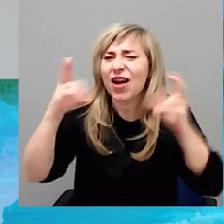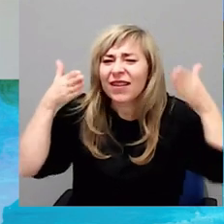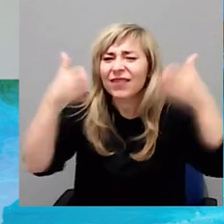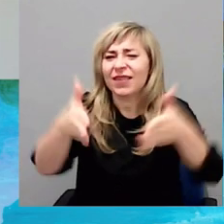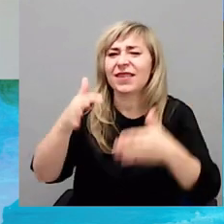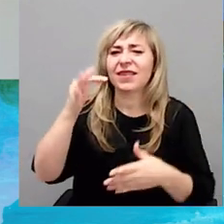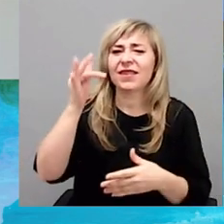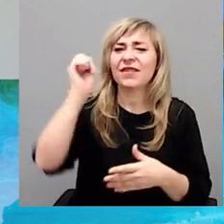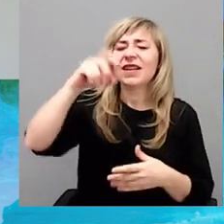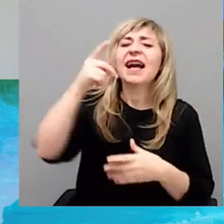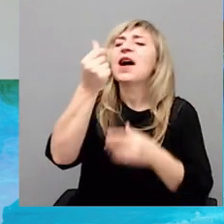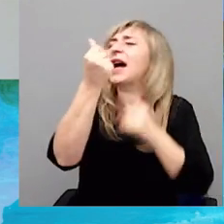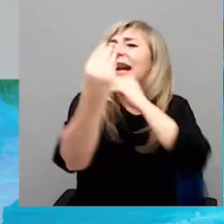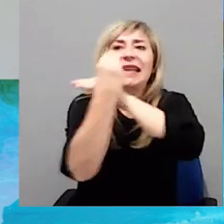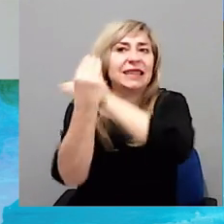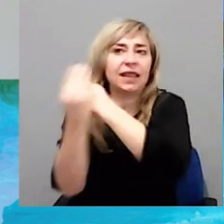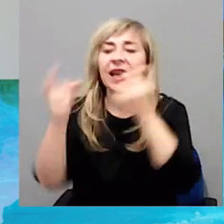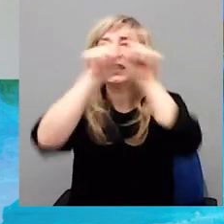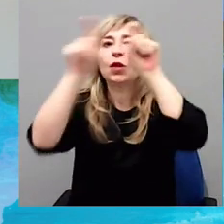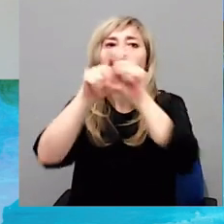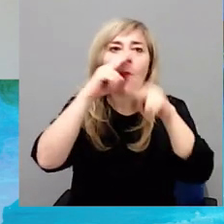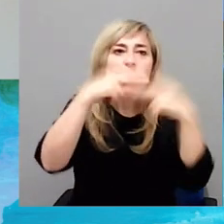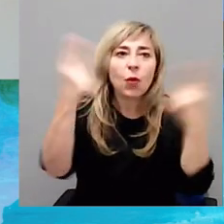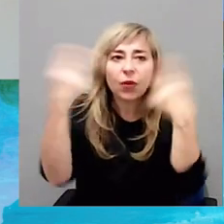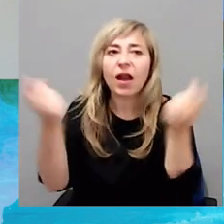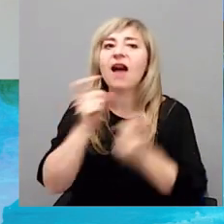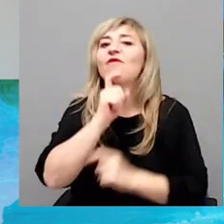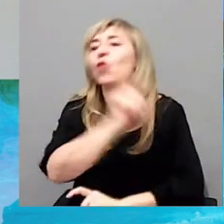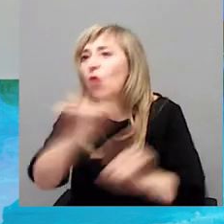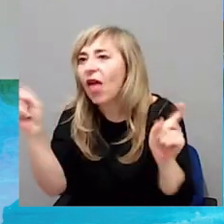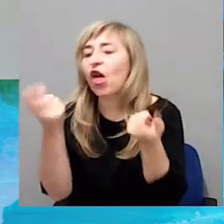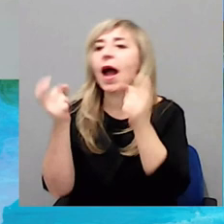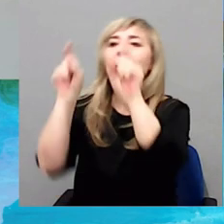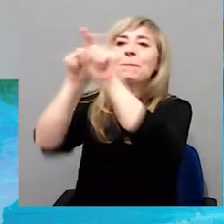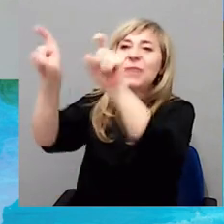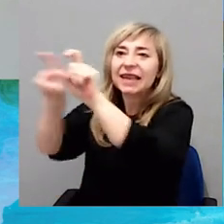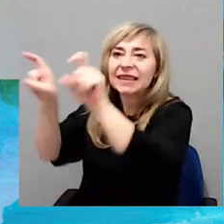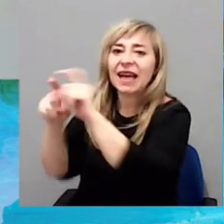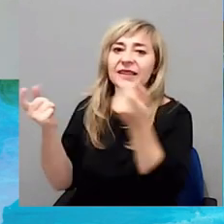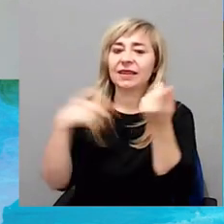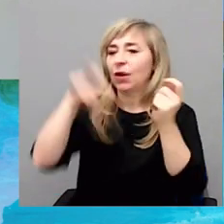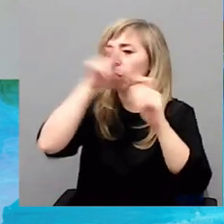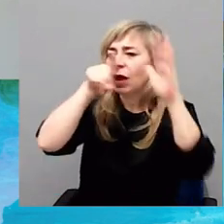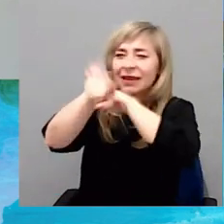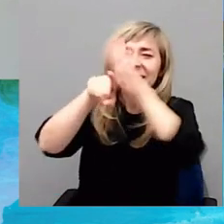a lot of fundraising, trying to find funding through public institutions, companies.